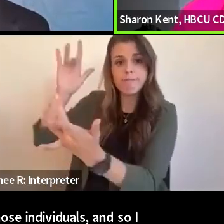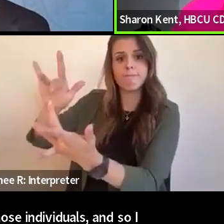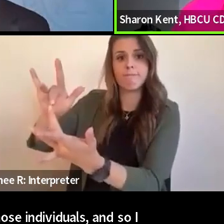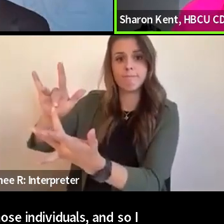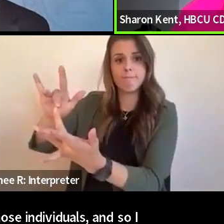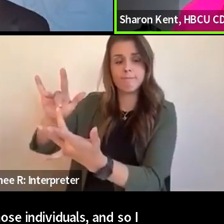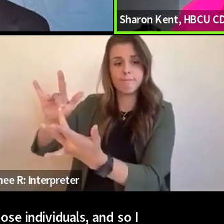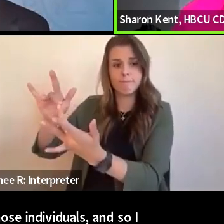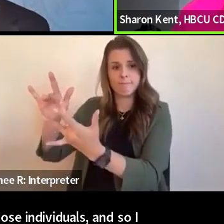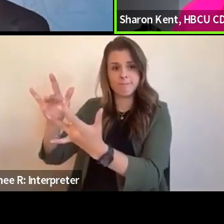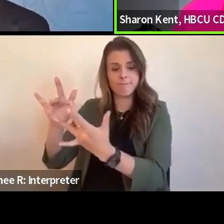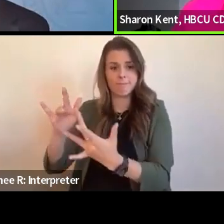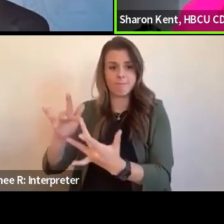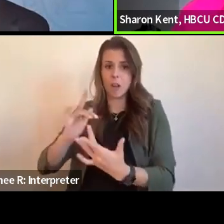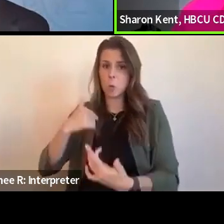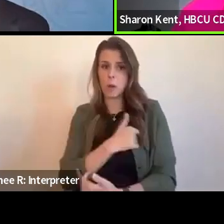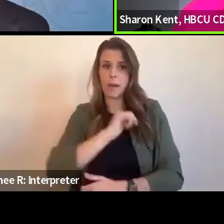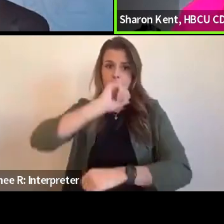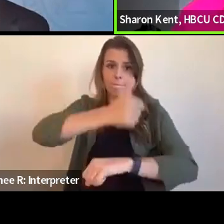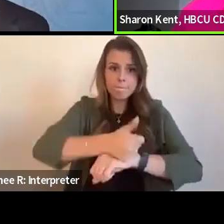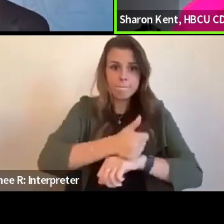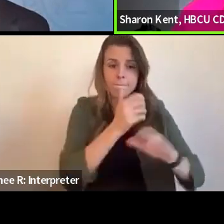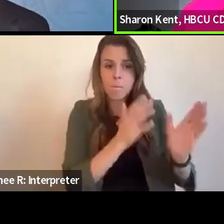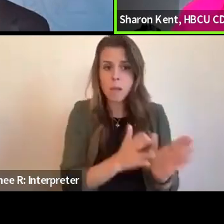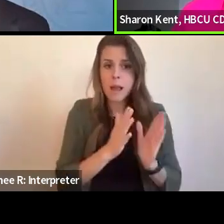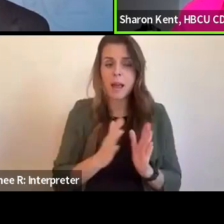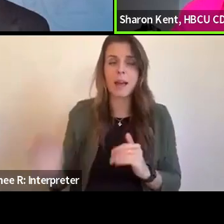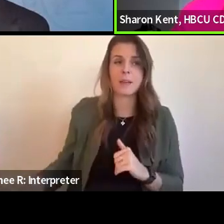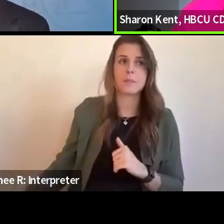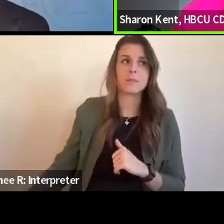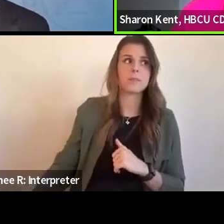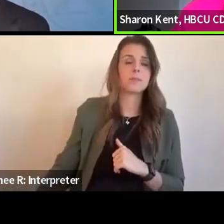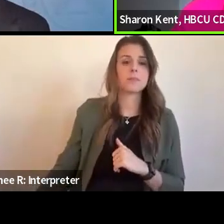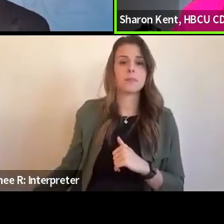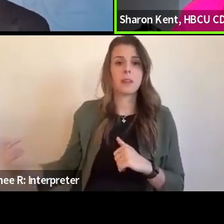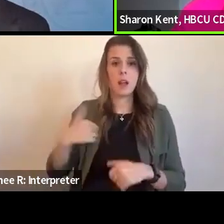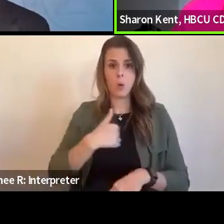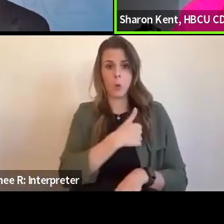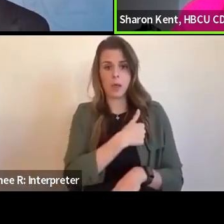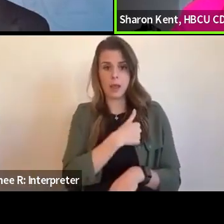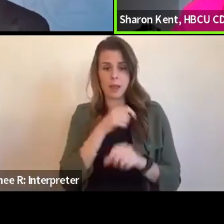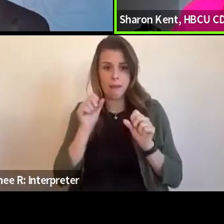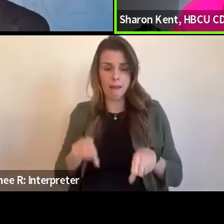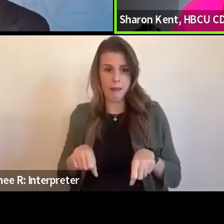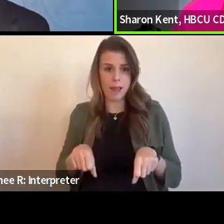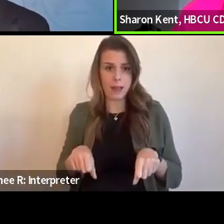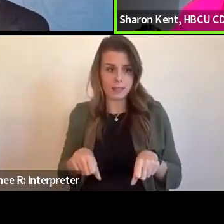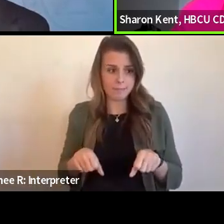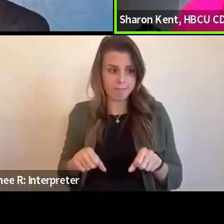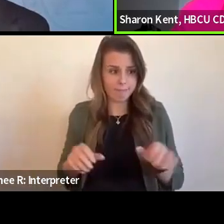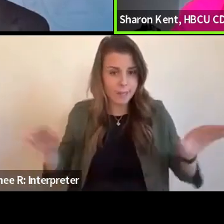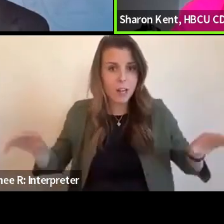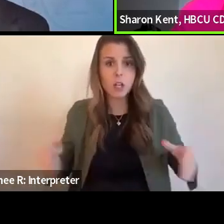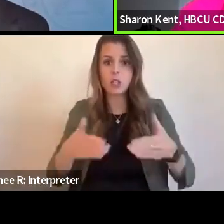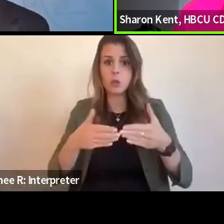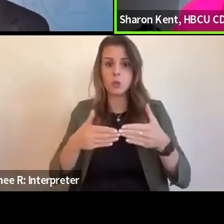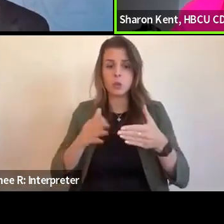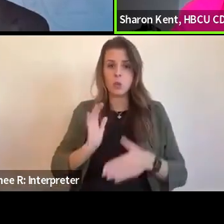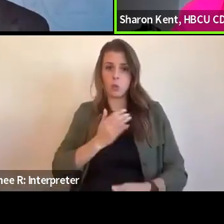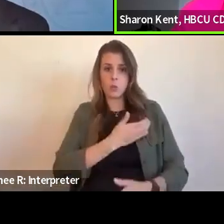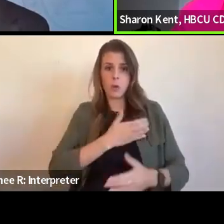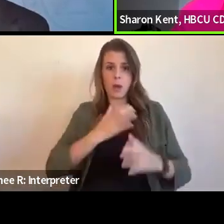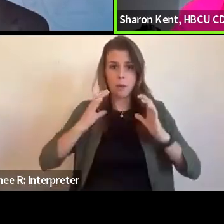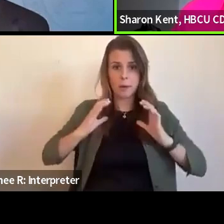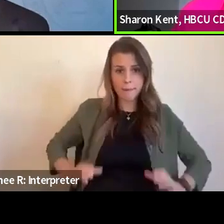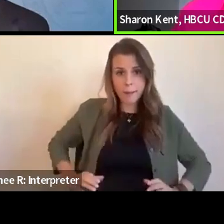let's put together a plan on how we can introduce them to our constituents, and